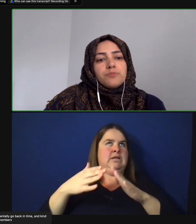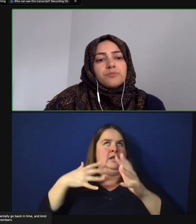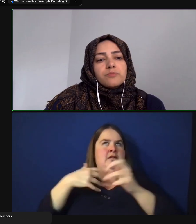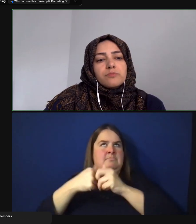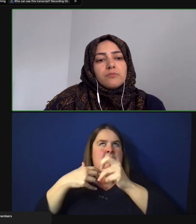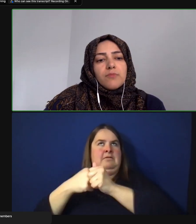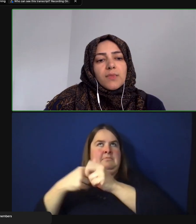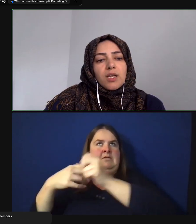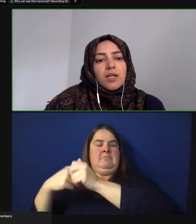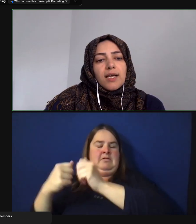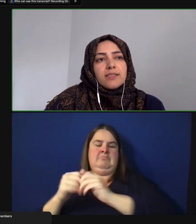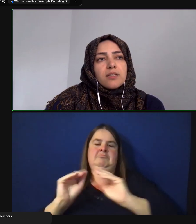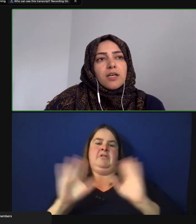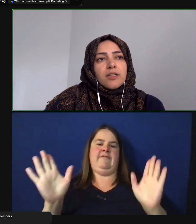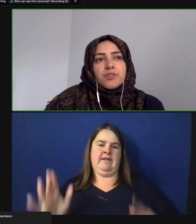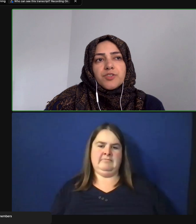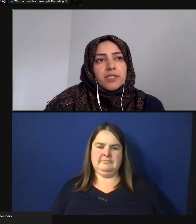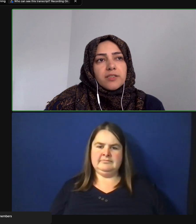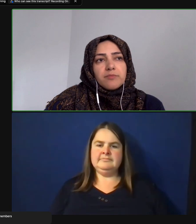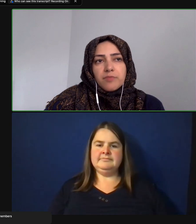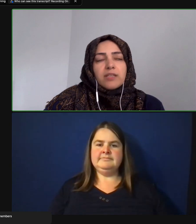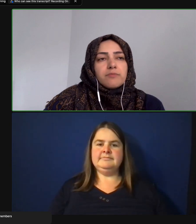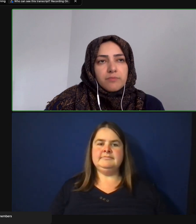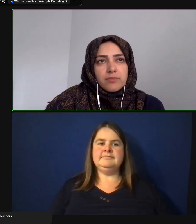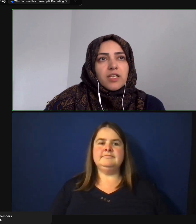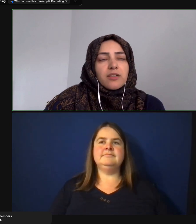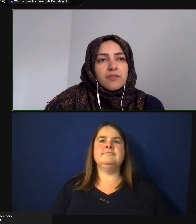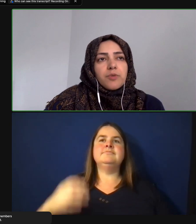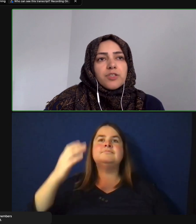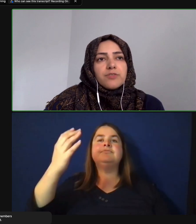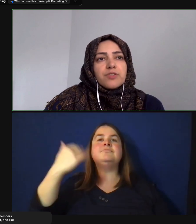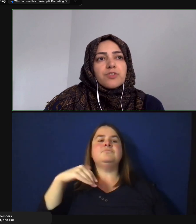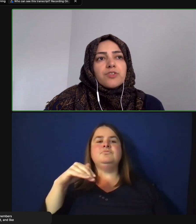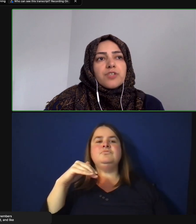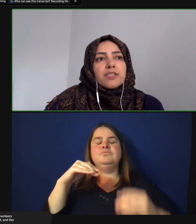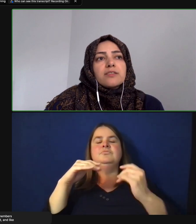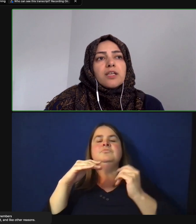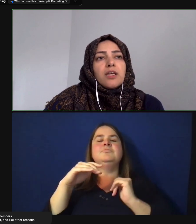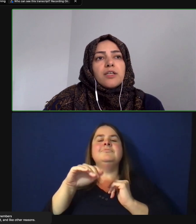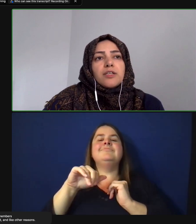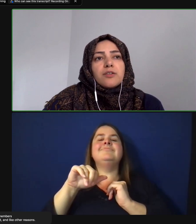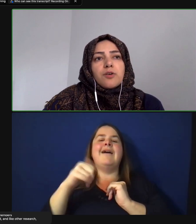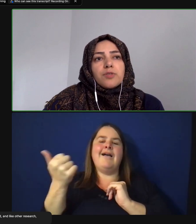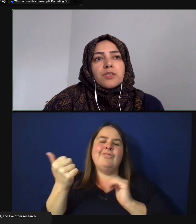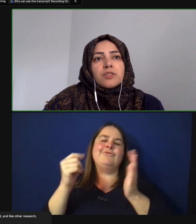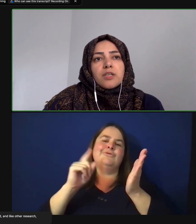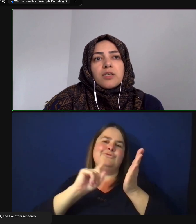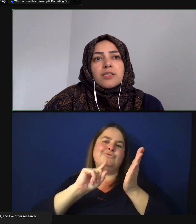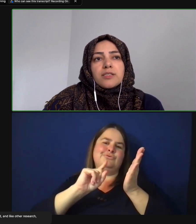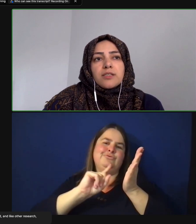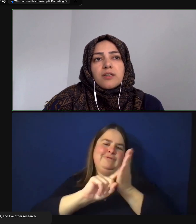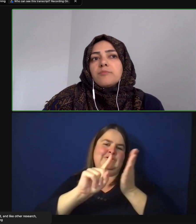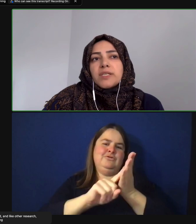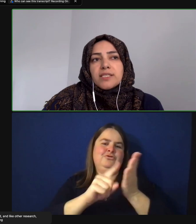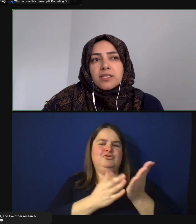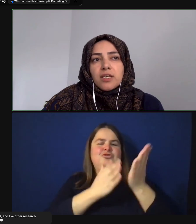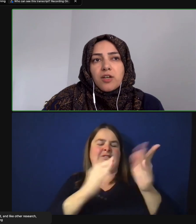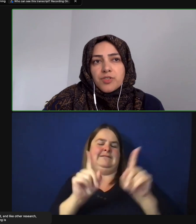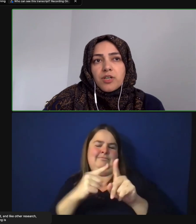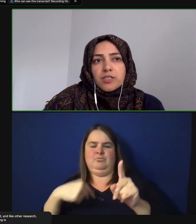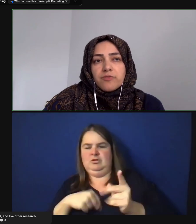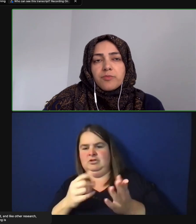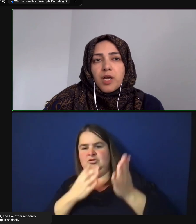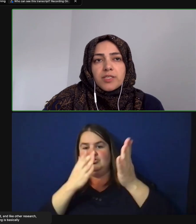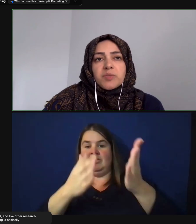So, as I suggested, and like other research suggests, encoding is basically